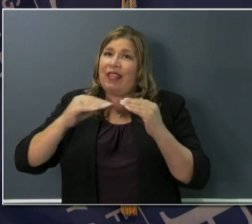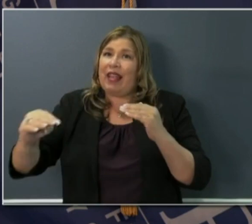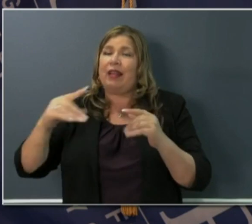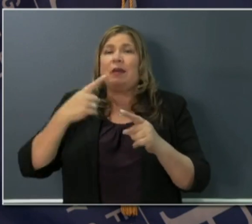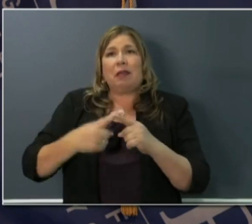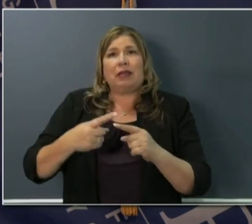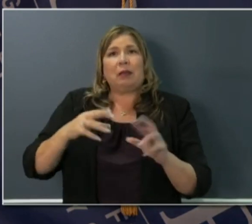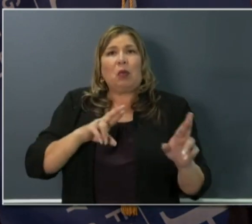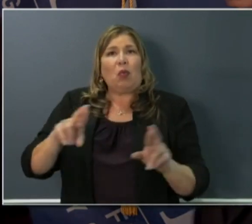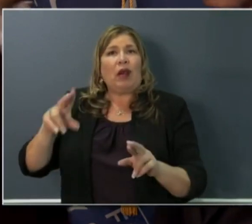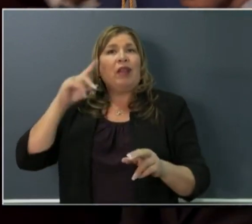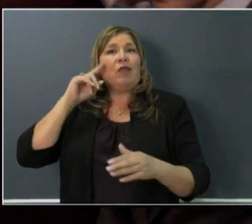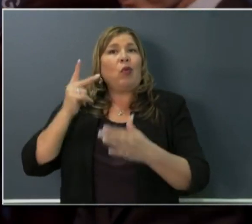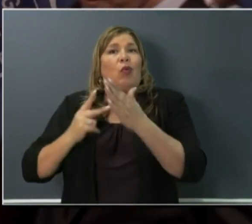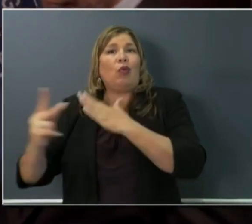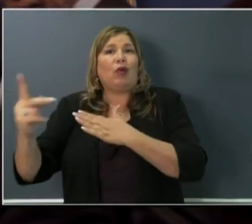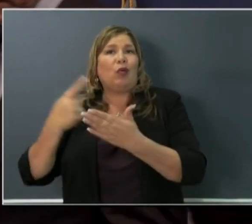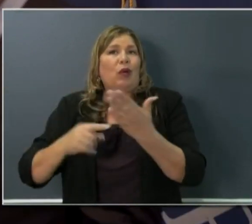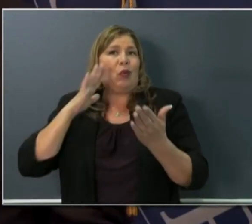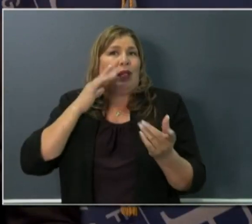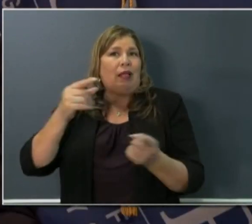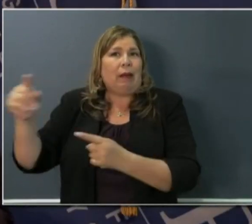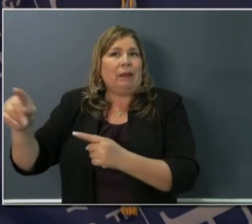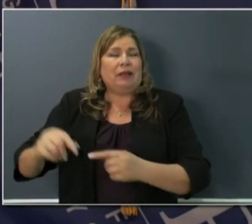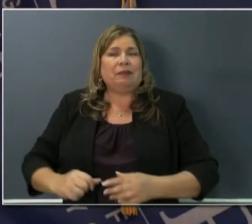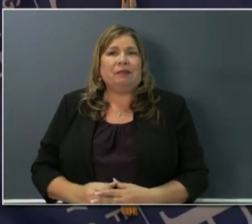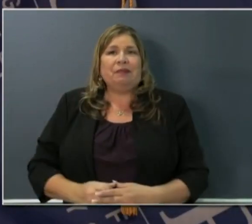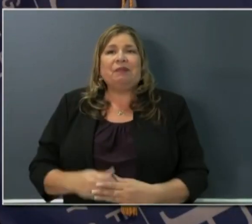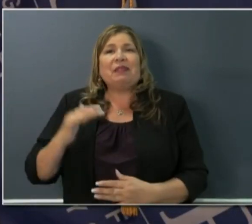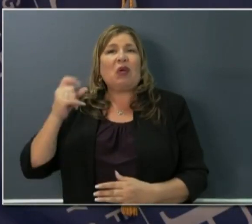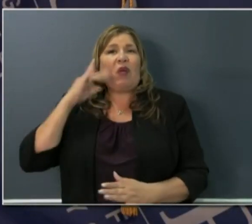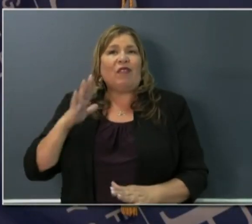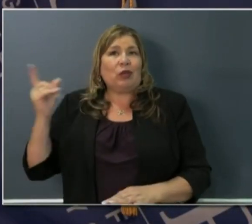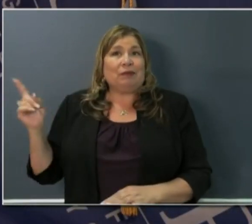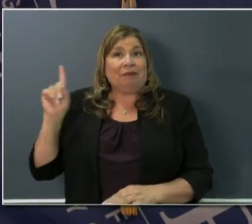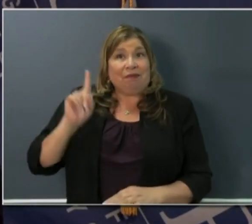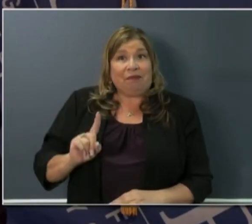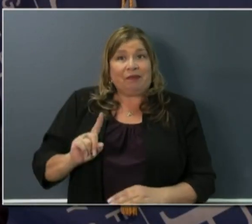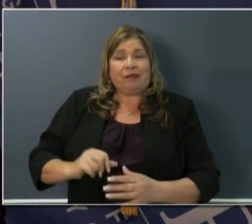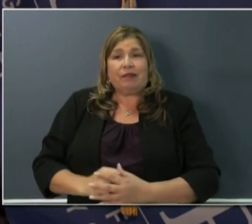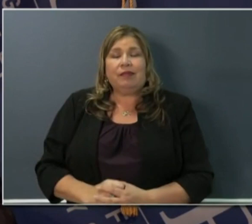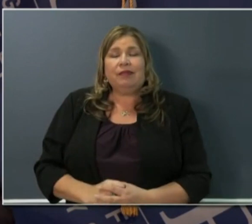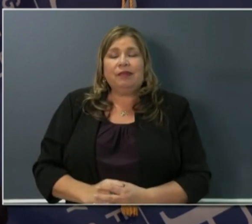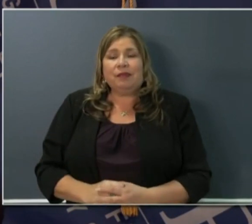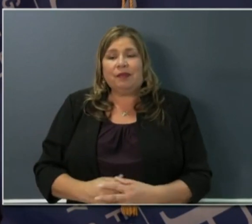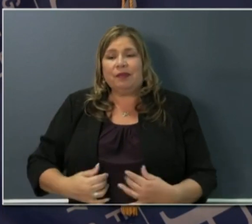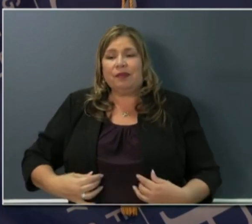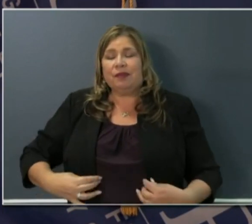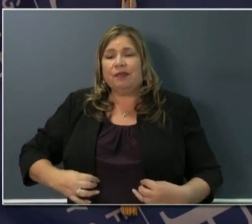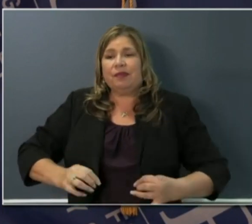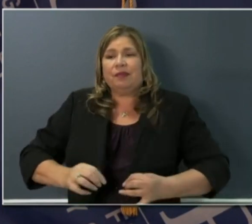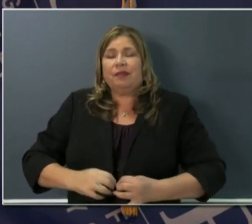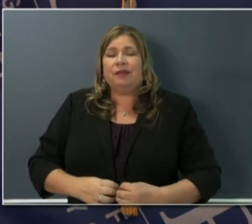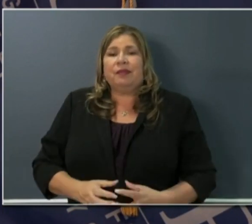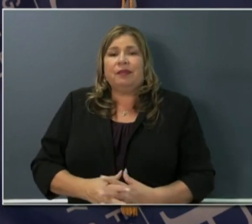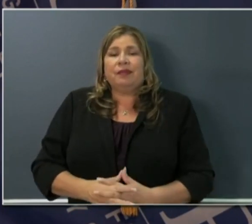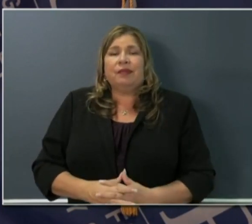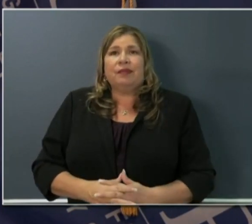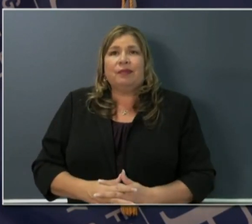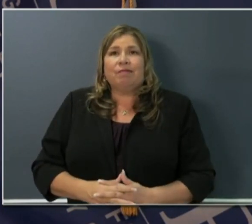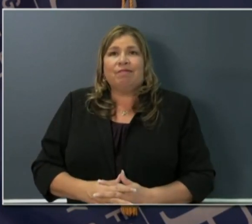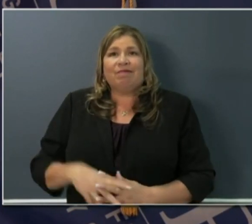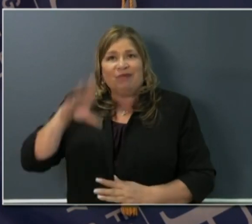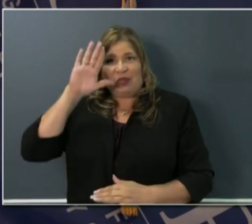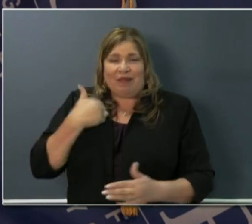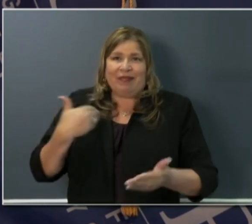coming. And thank you for that. And we'll just wrap up. Let me wrap up just on that point. You've heard me use this phrase many times. I